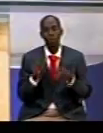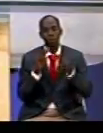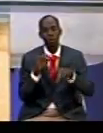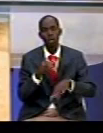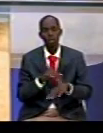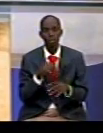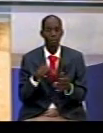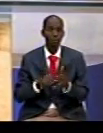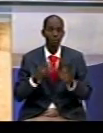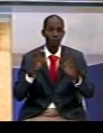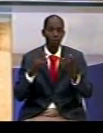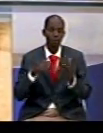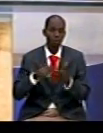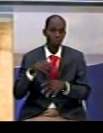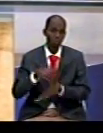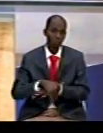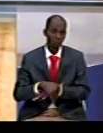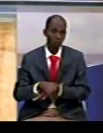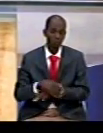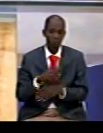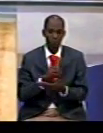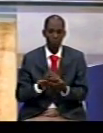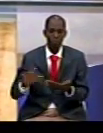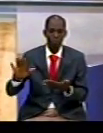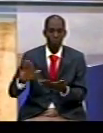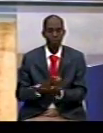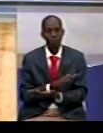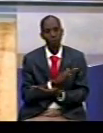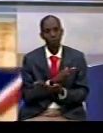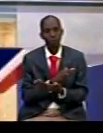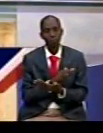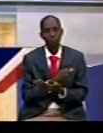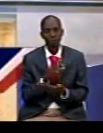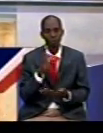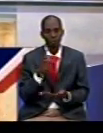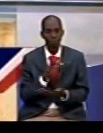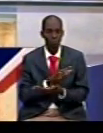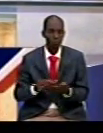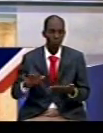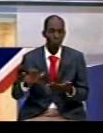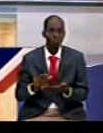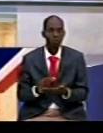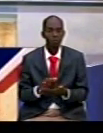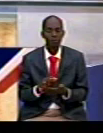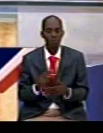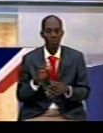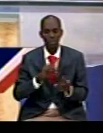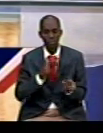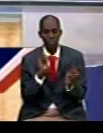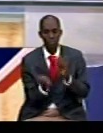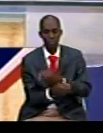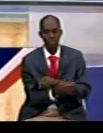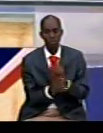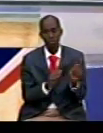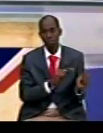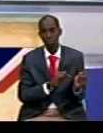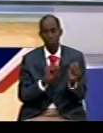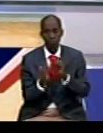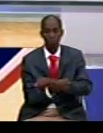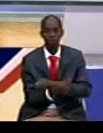topic tonight is divine transformation through the touch of